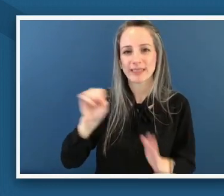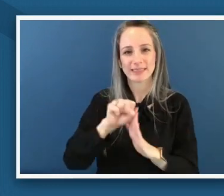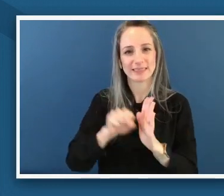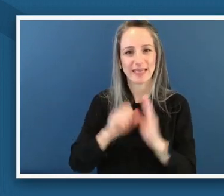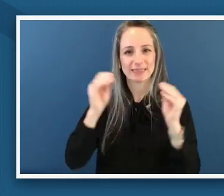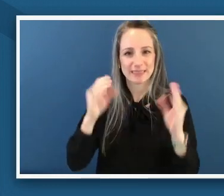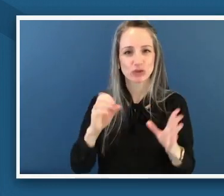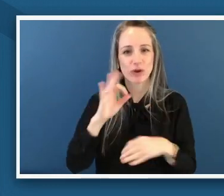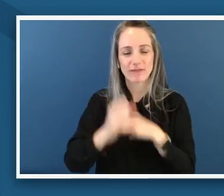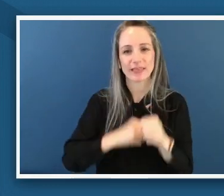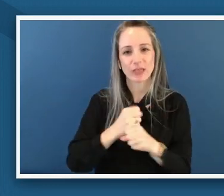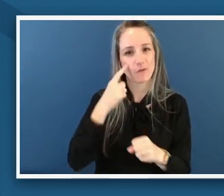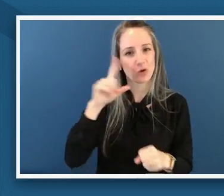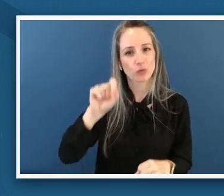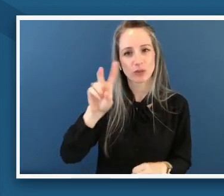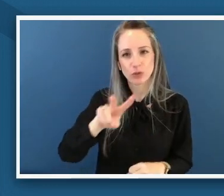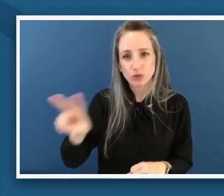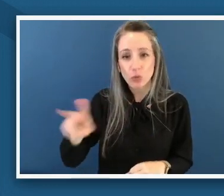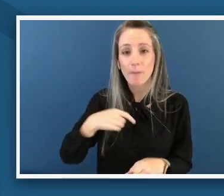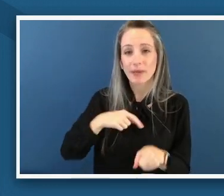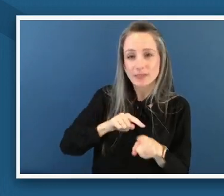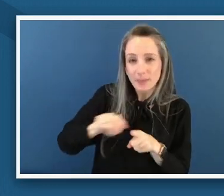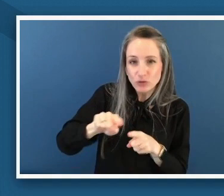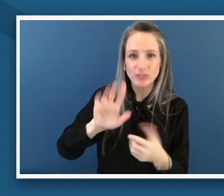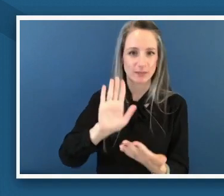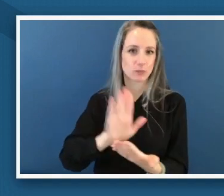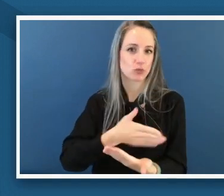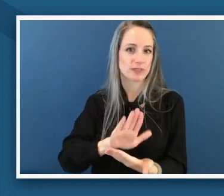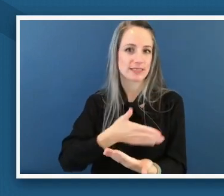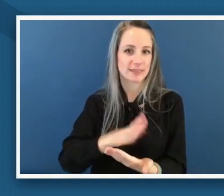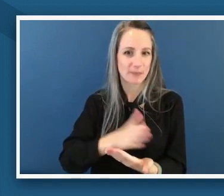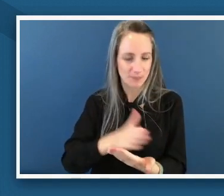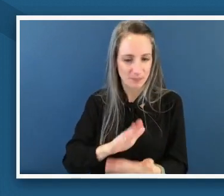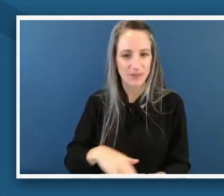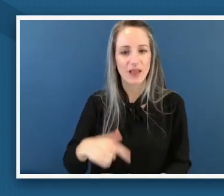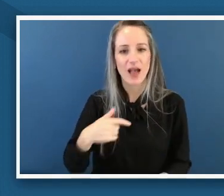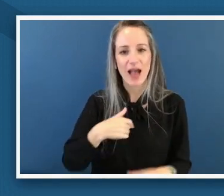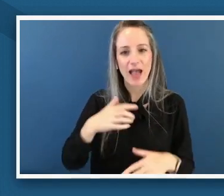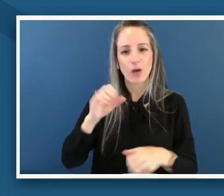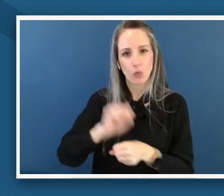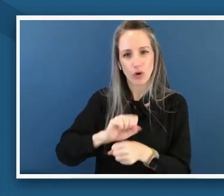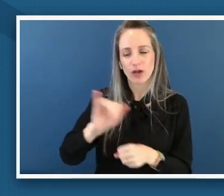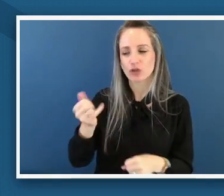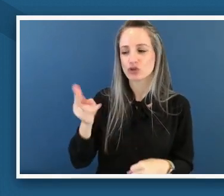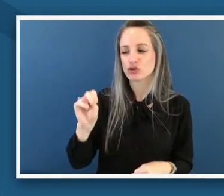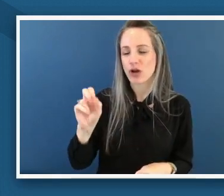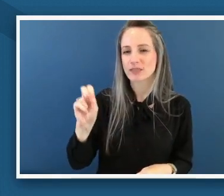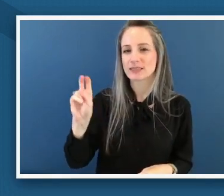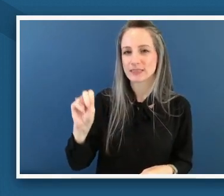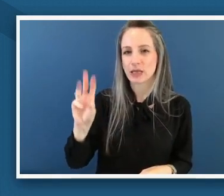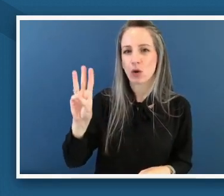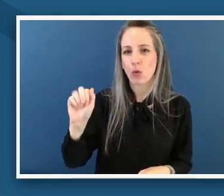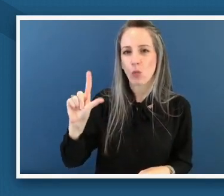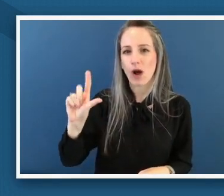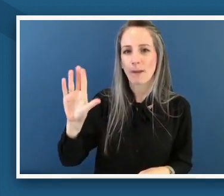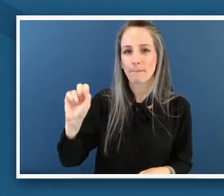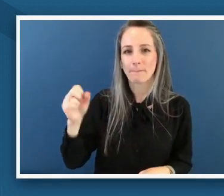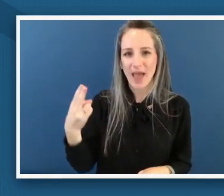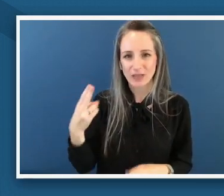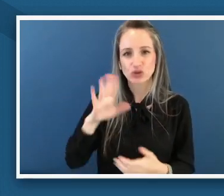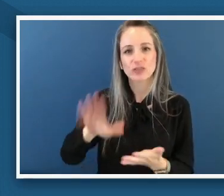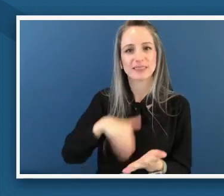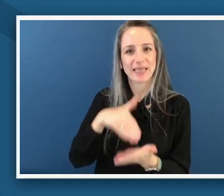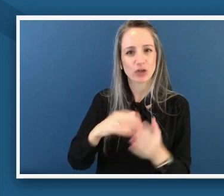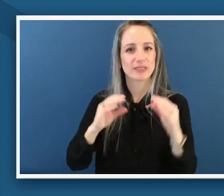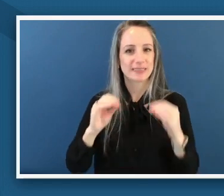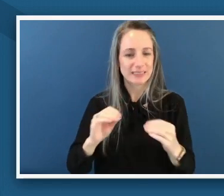2022. My specialty is music, and I've been at a Johnson Wabash 6th grade center teaching musical theater